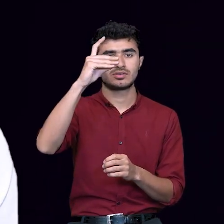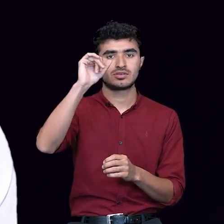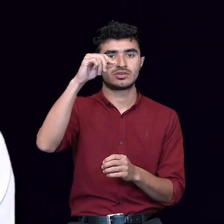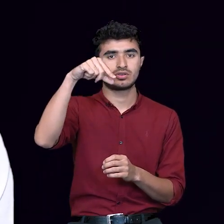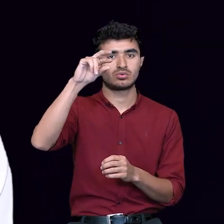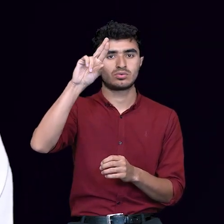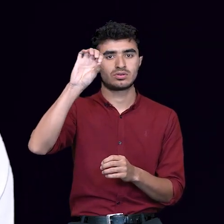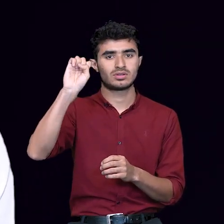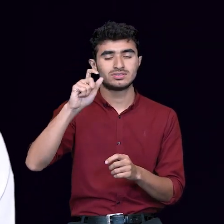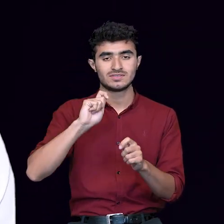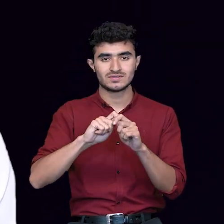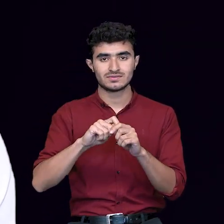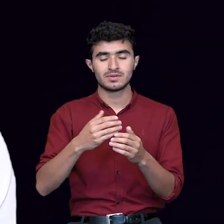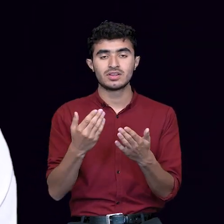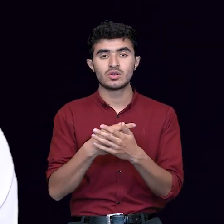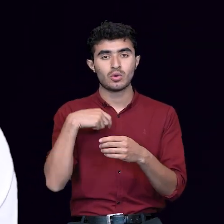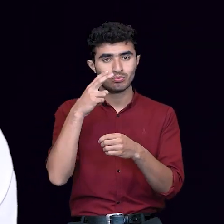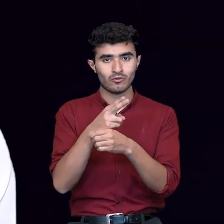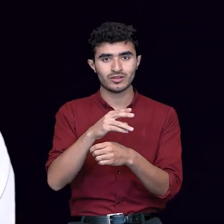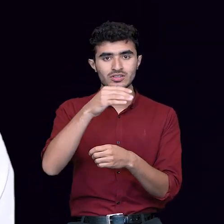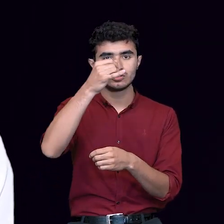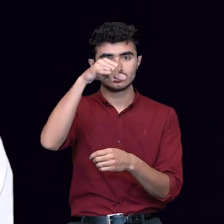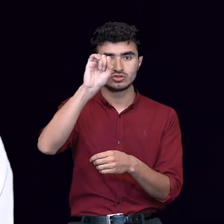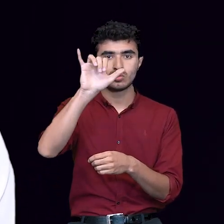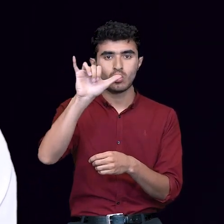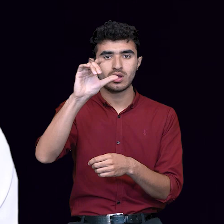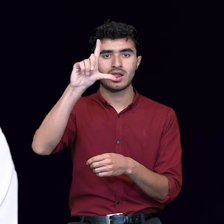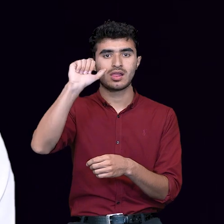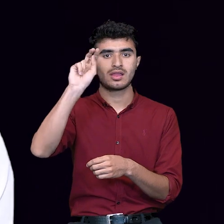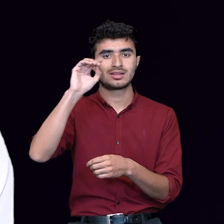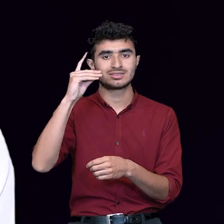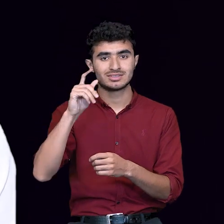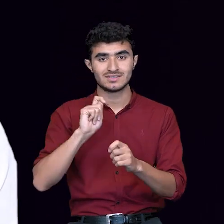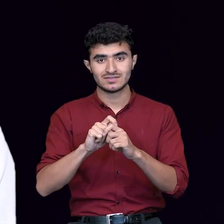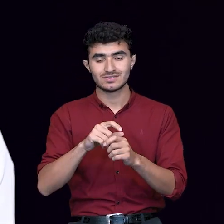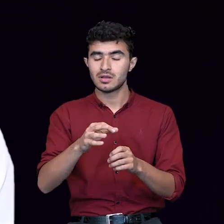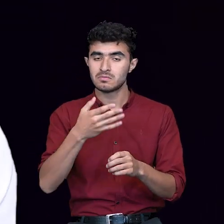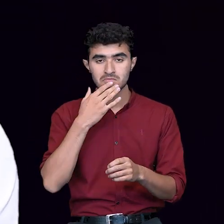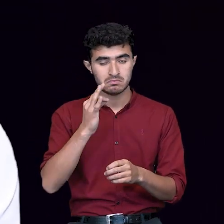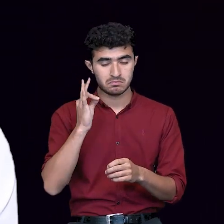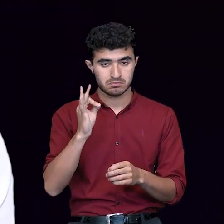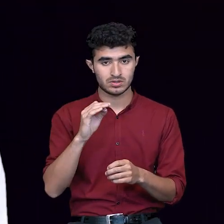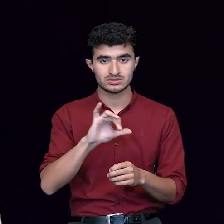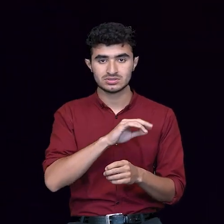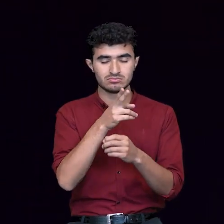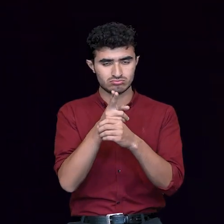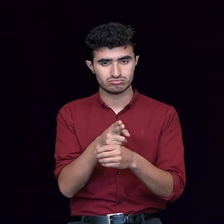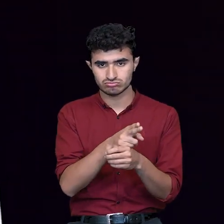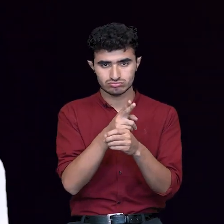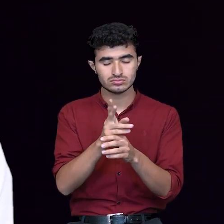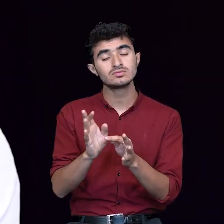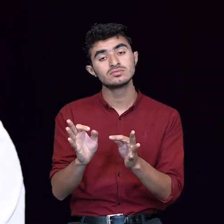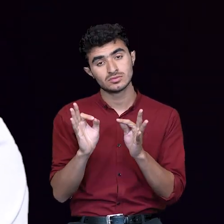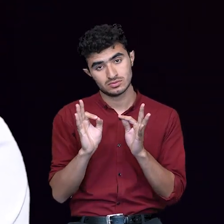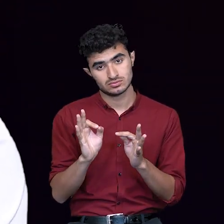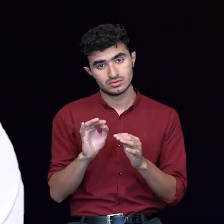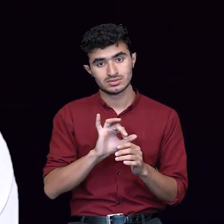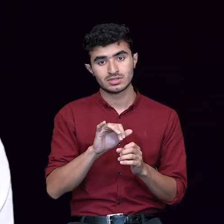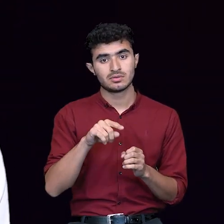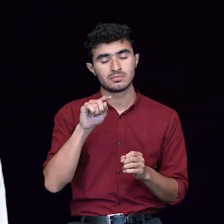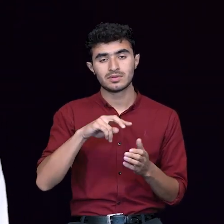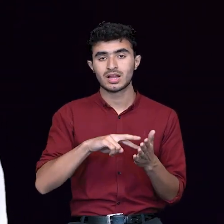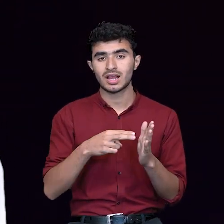Siddiqui, and his film called Joyland that received a standing ovation in the Cannes Film Festival,